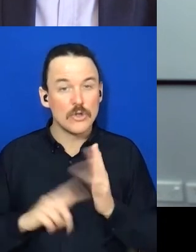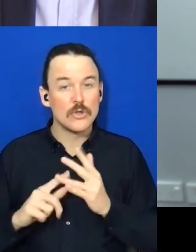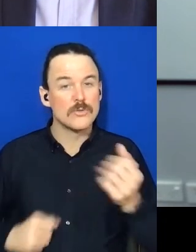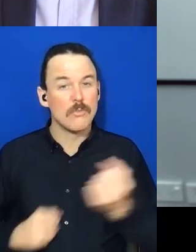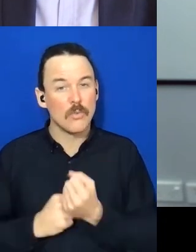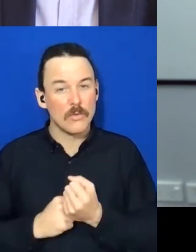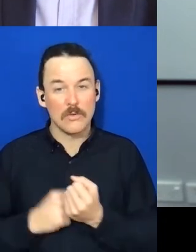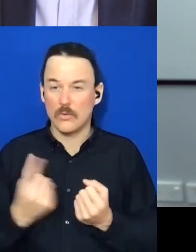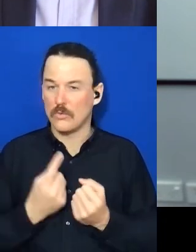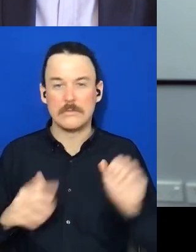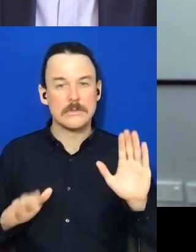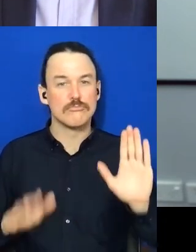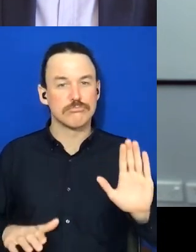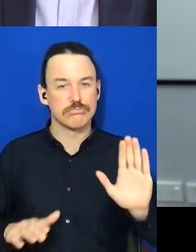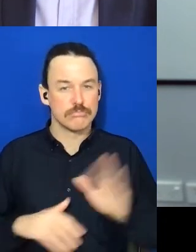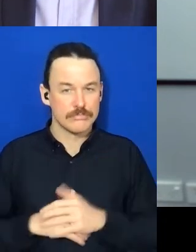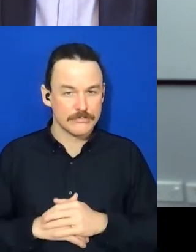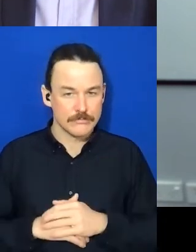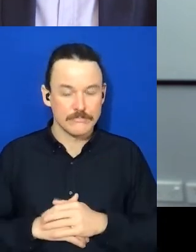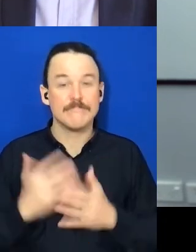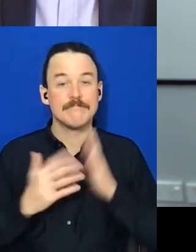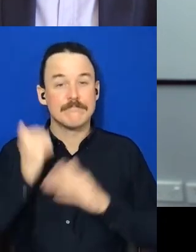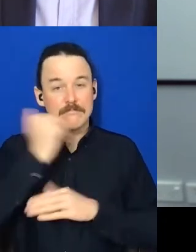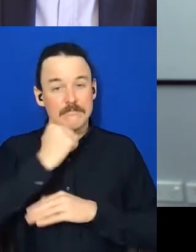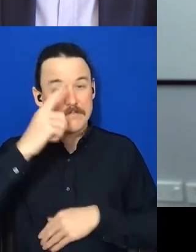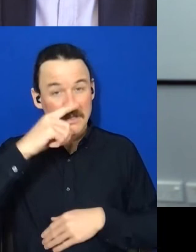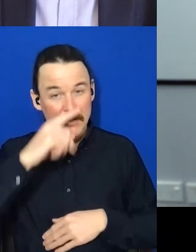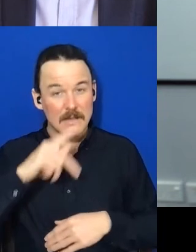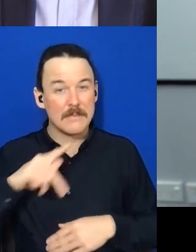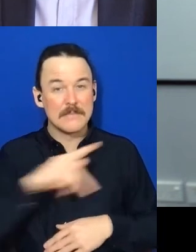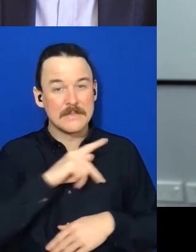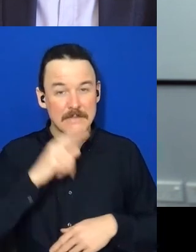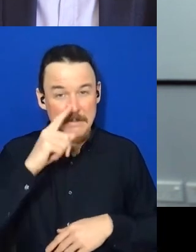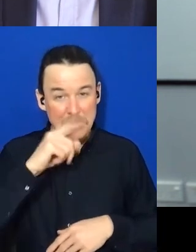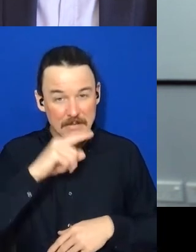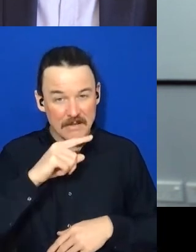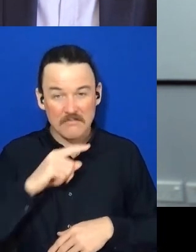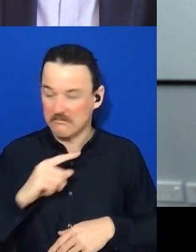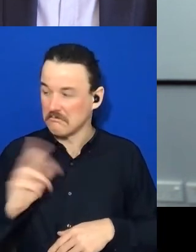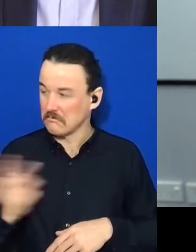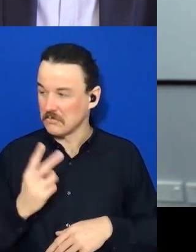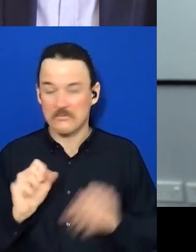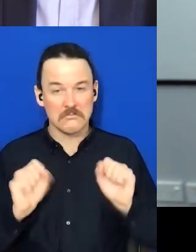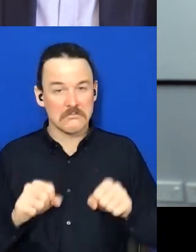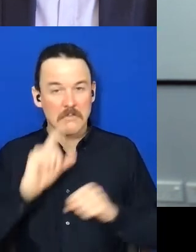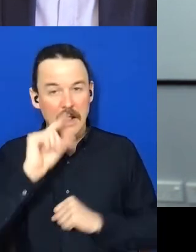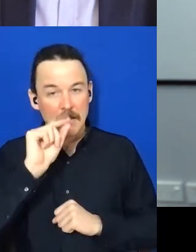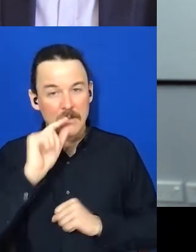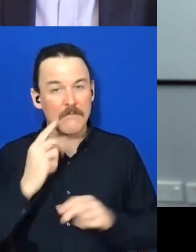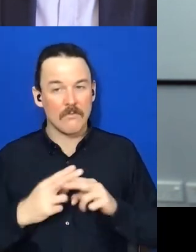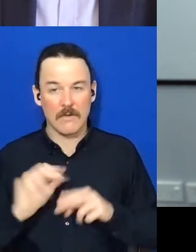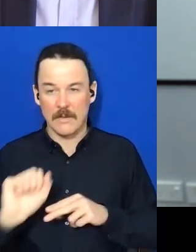Then Māori people, Pacific people are equally eligible for that citizenship